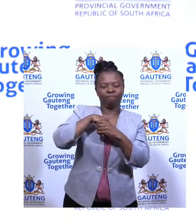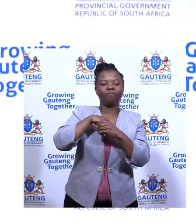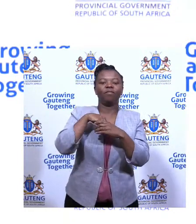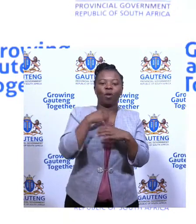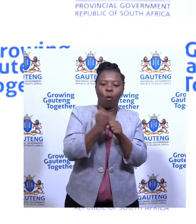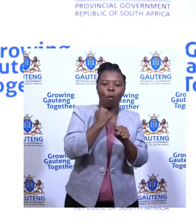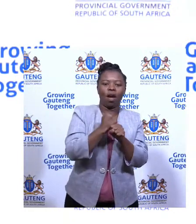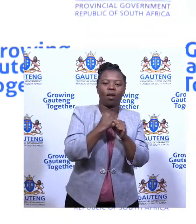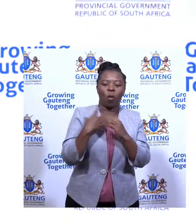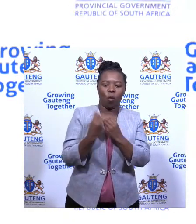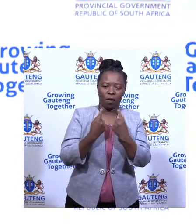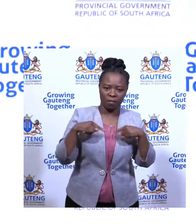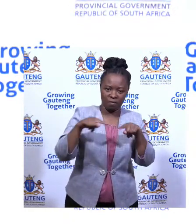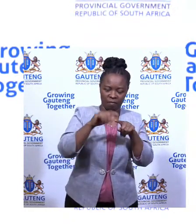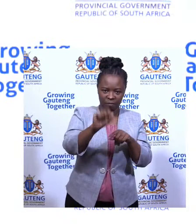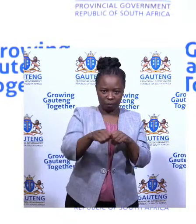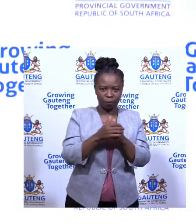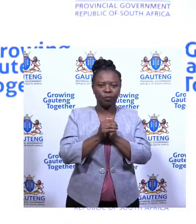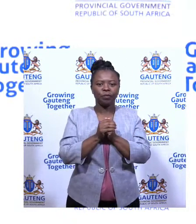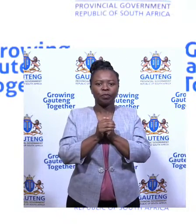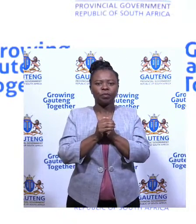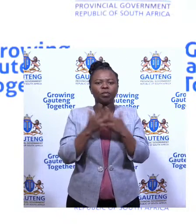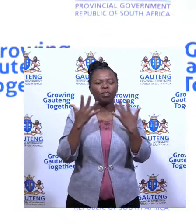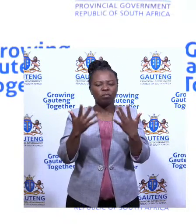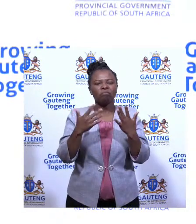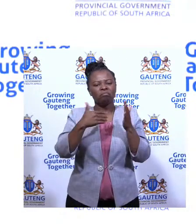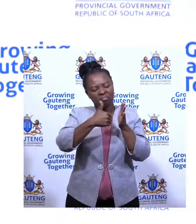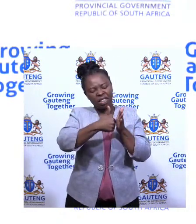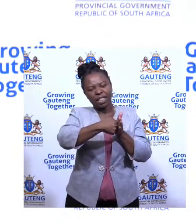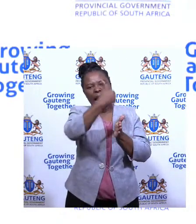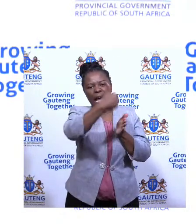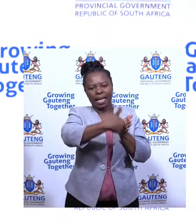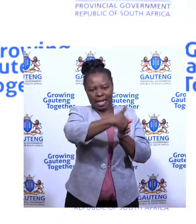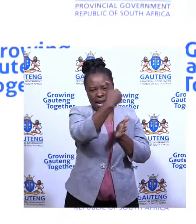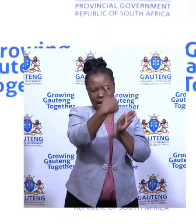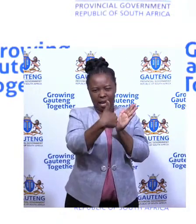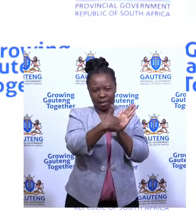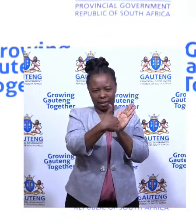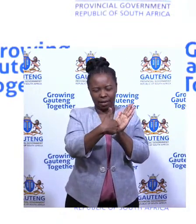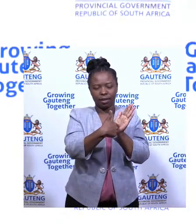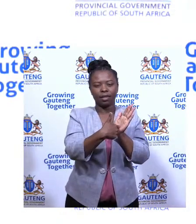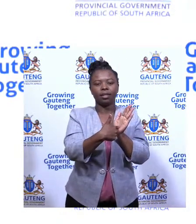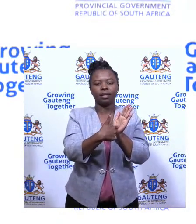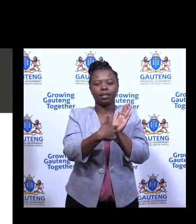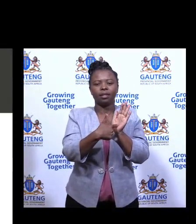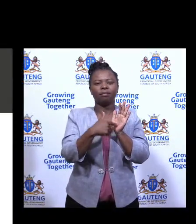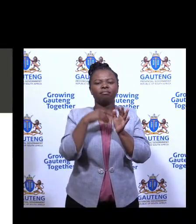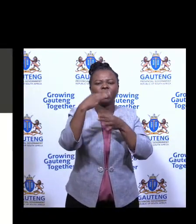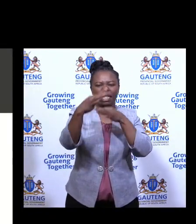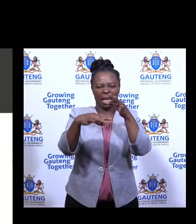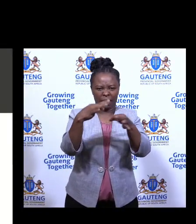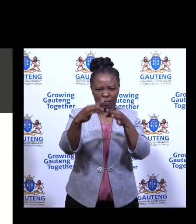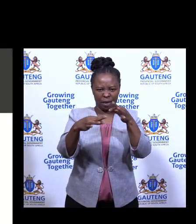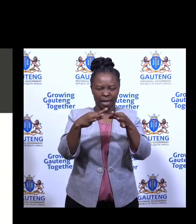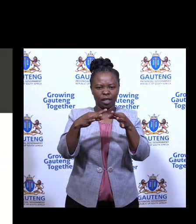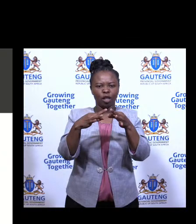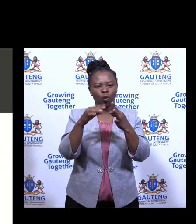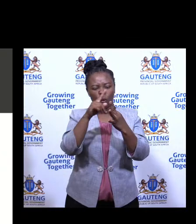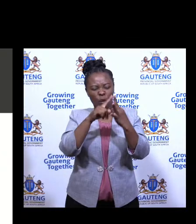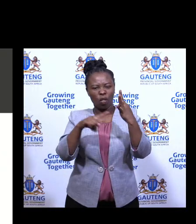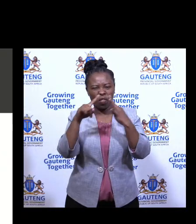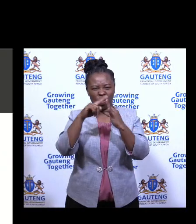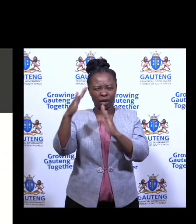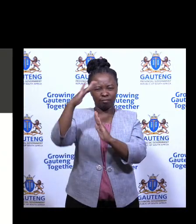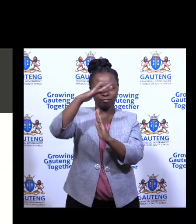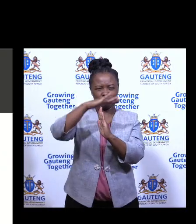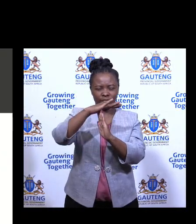doing. So I'm going to give you a couple of slides talking through three key trends. But before I do that,